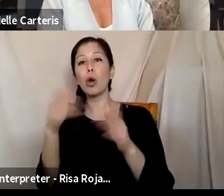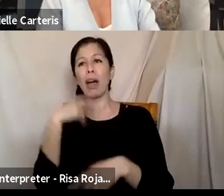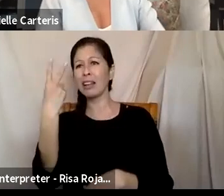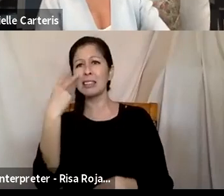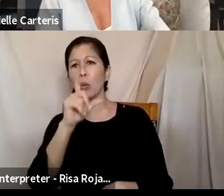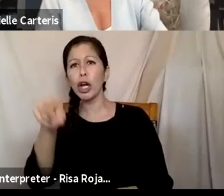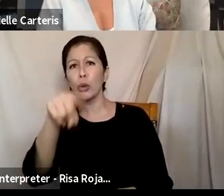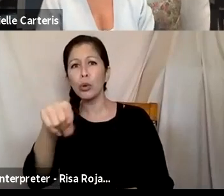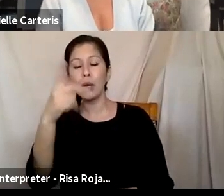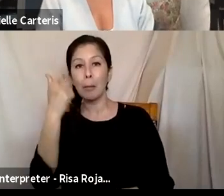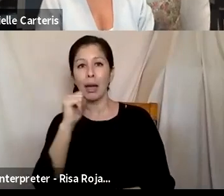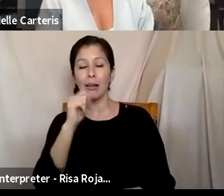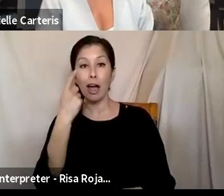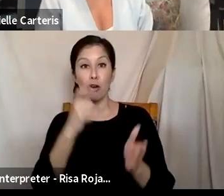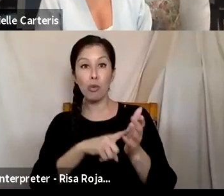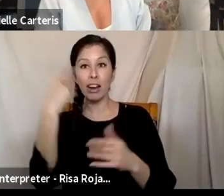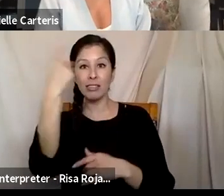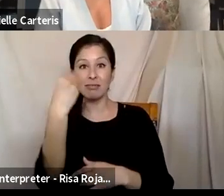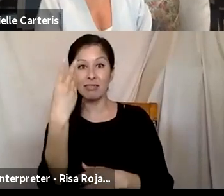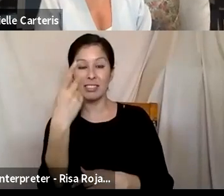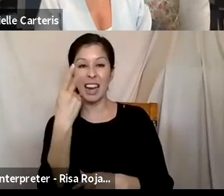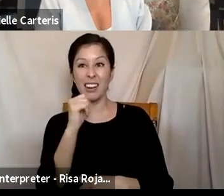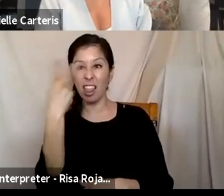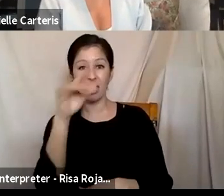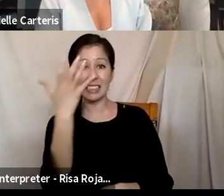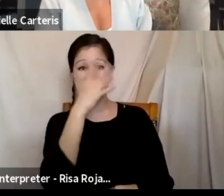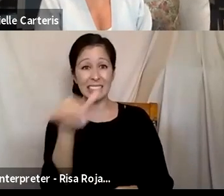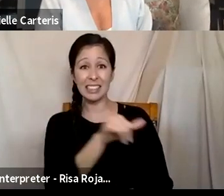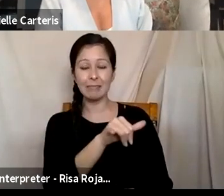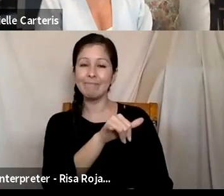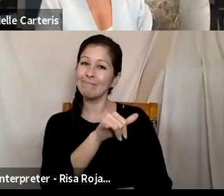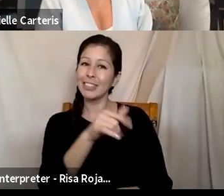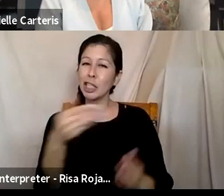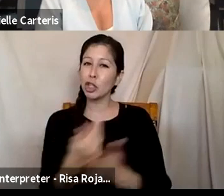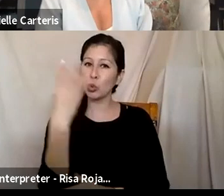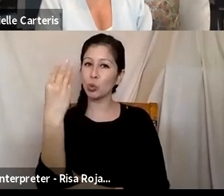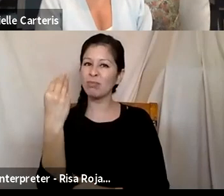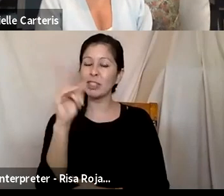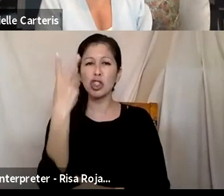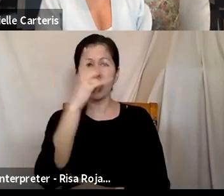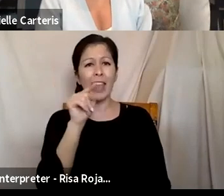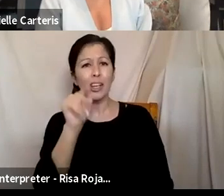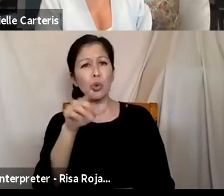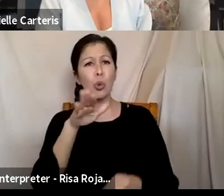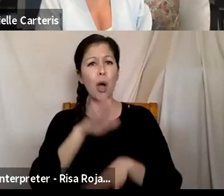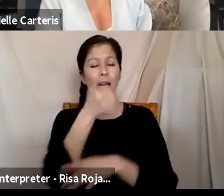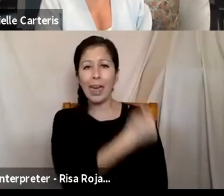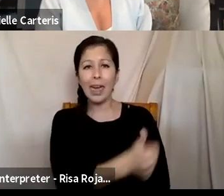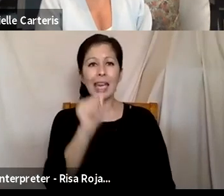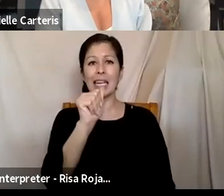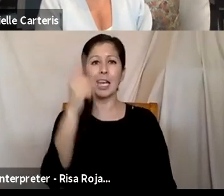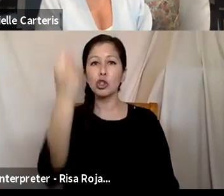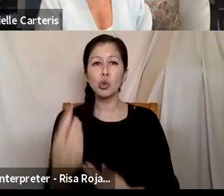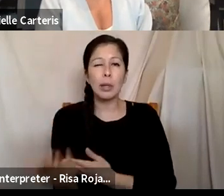you because I'm looking at your headshot and it looks nothing like you, it's time for new headshots. It should look like you on any